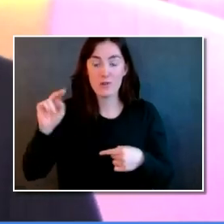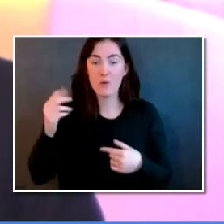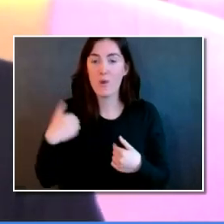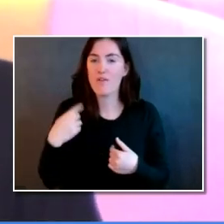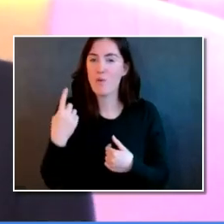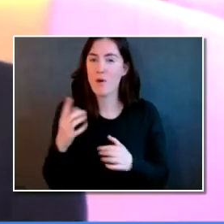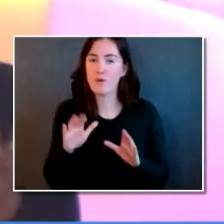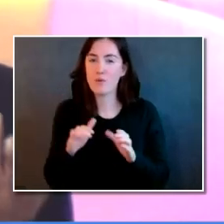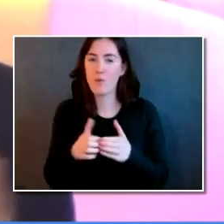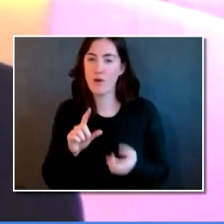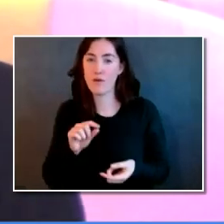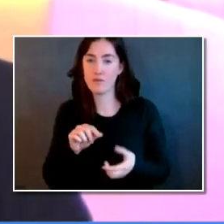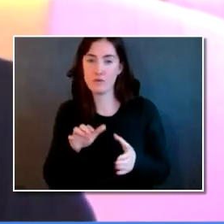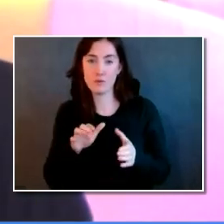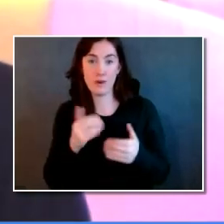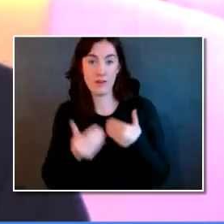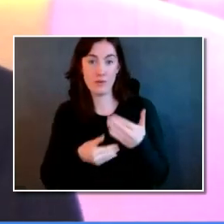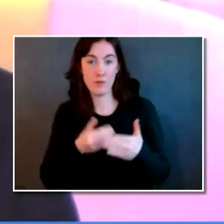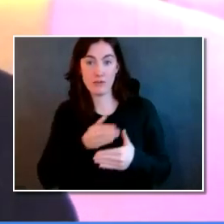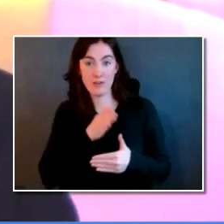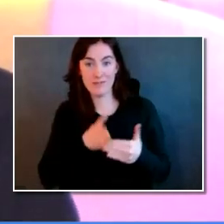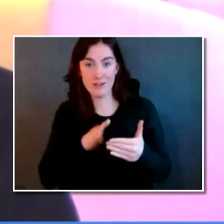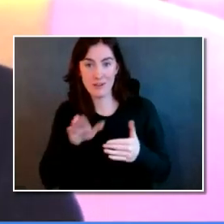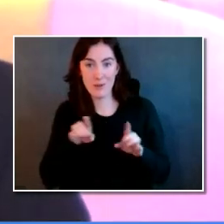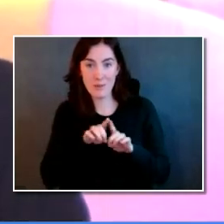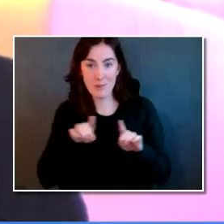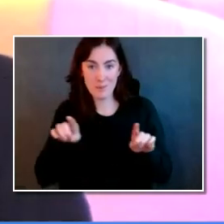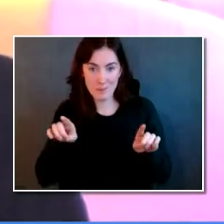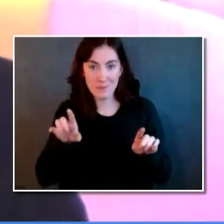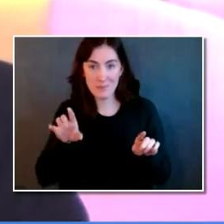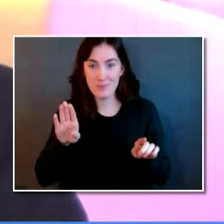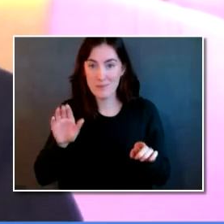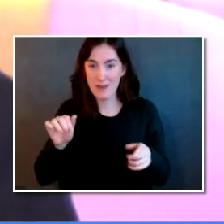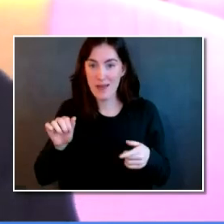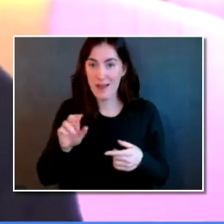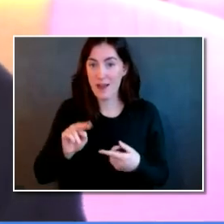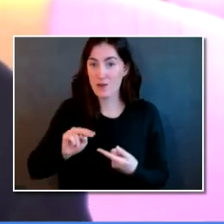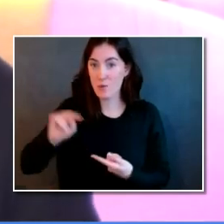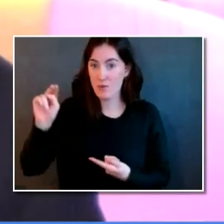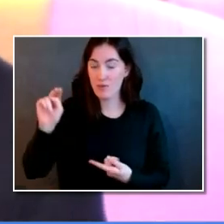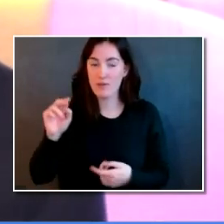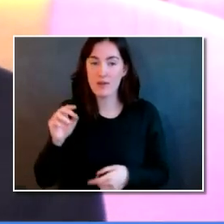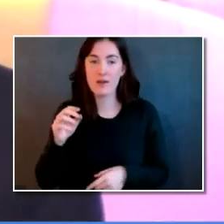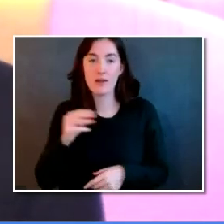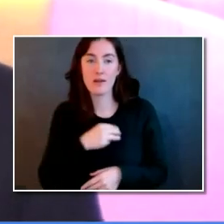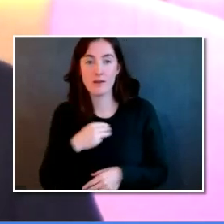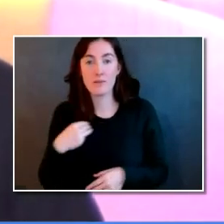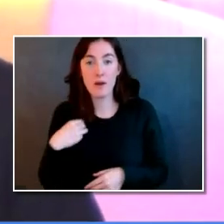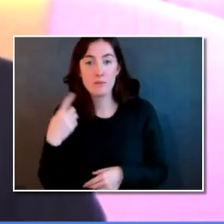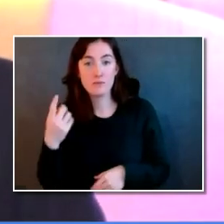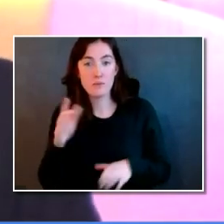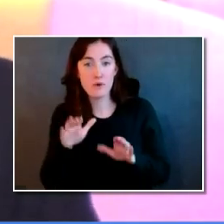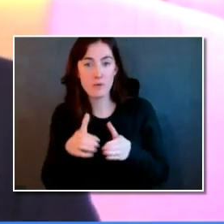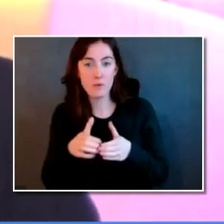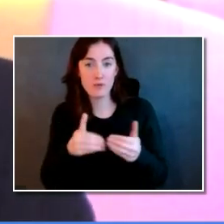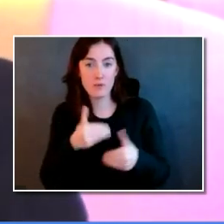in the process of completing their bachelor's at North, and members of 1 cohort who are in the process of completing their bachelor's at